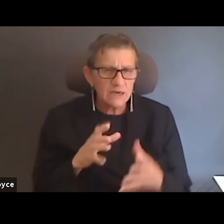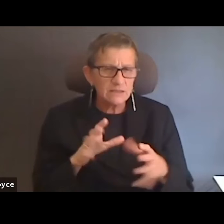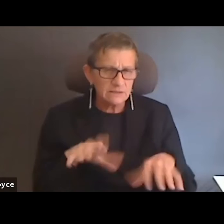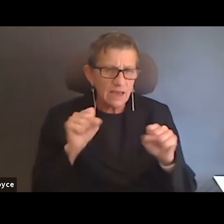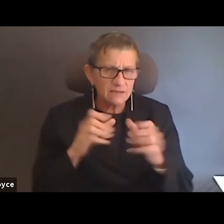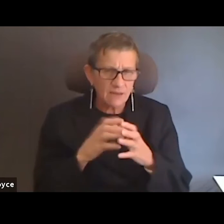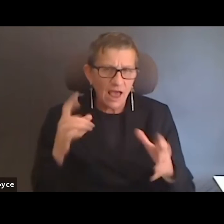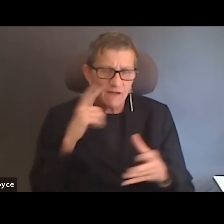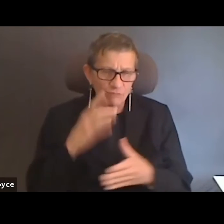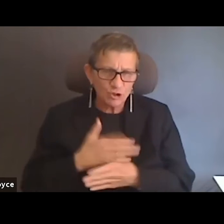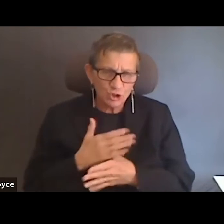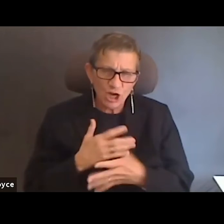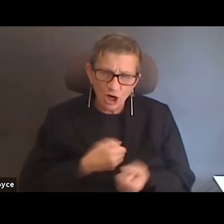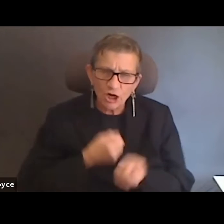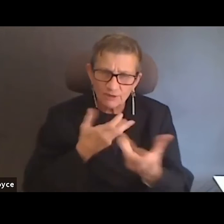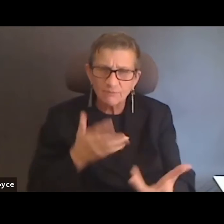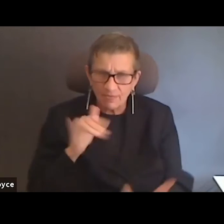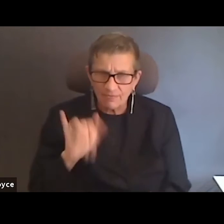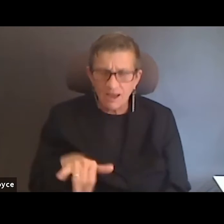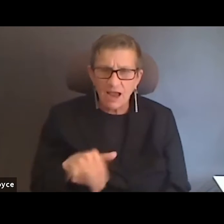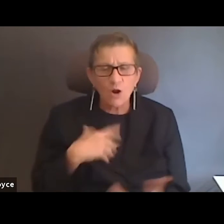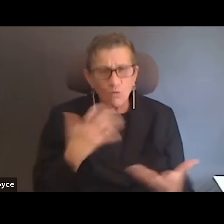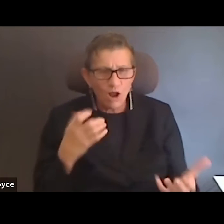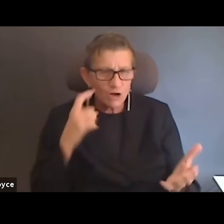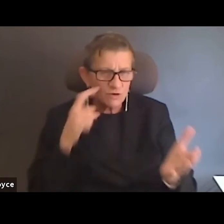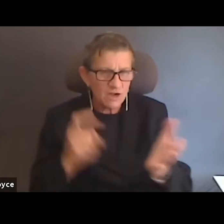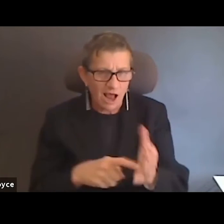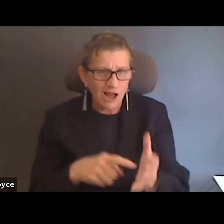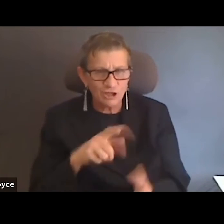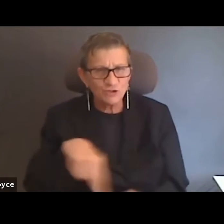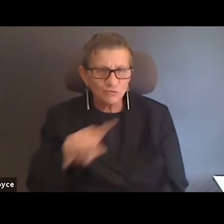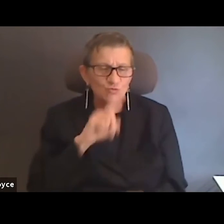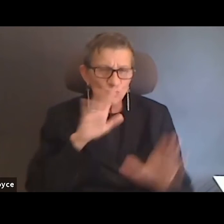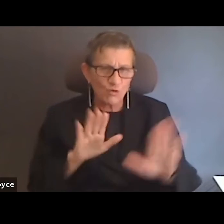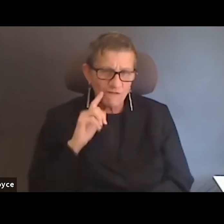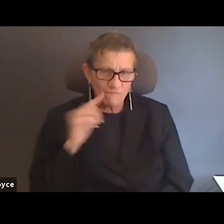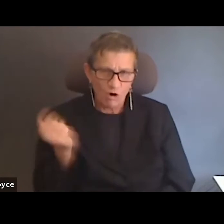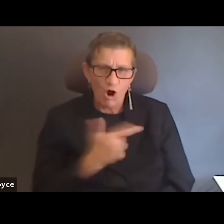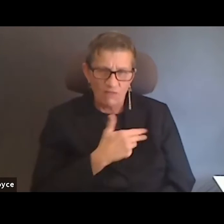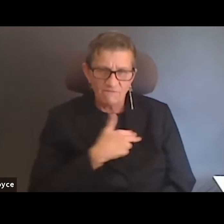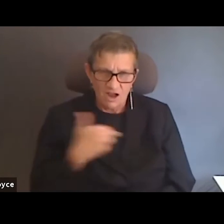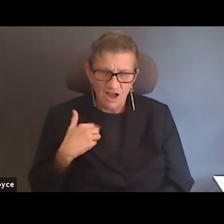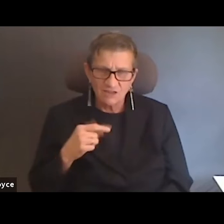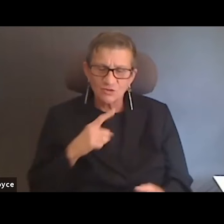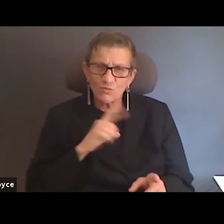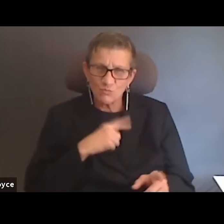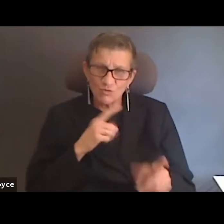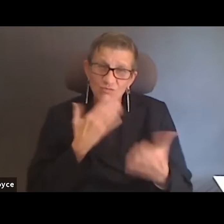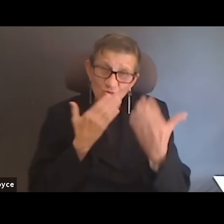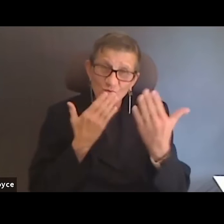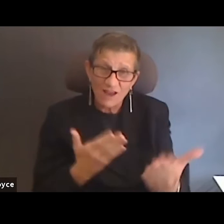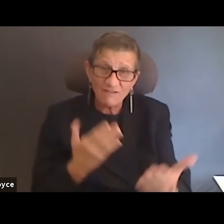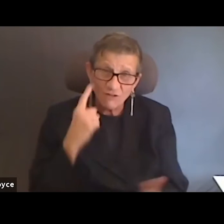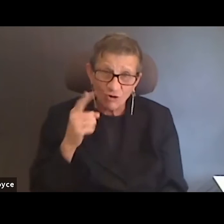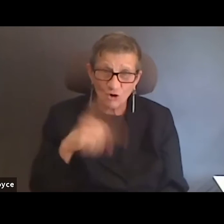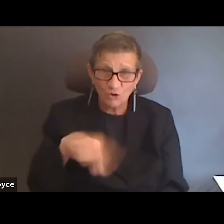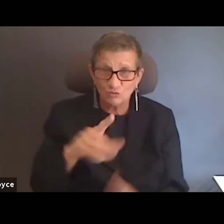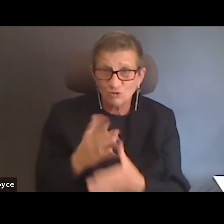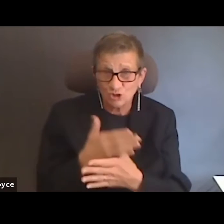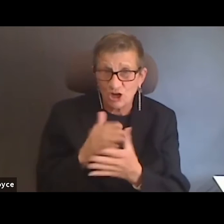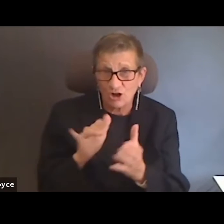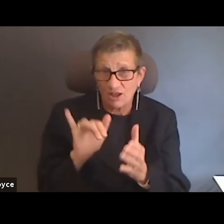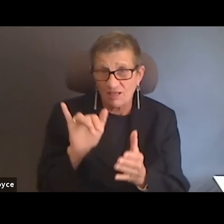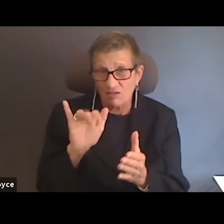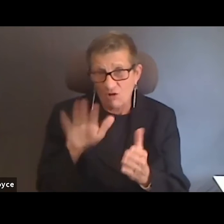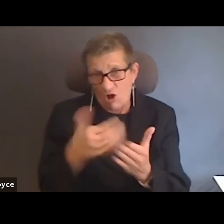just want to acknowledge how really great that was for all of us, and how grateful we are for sharing all of that with